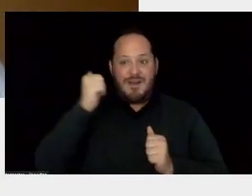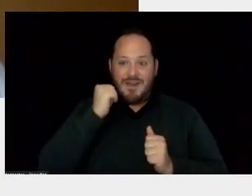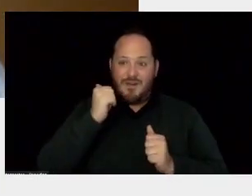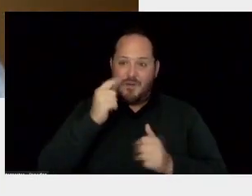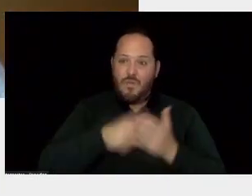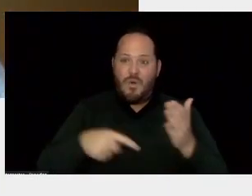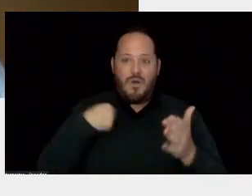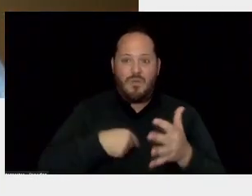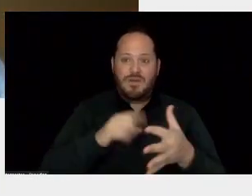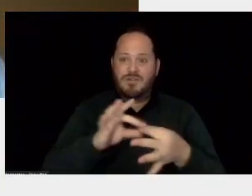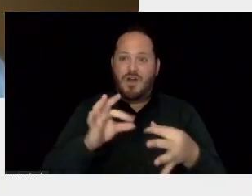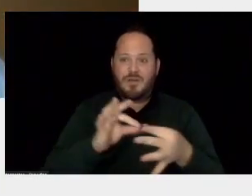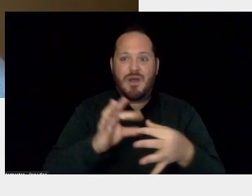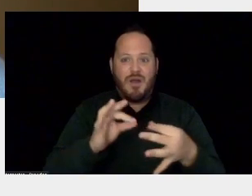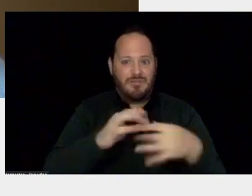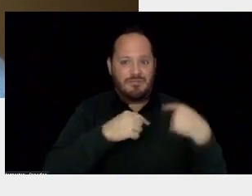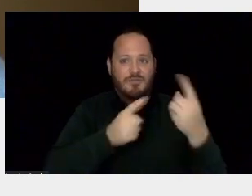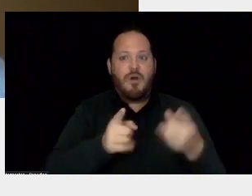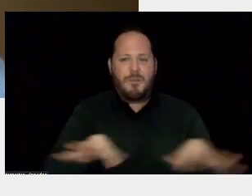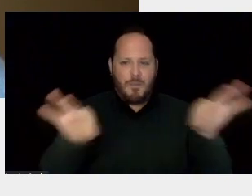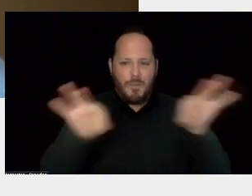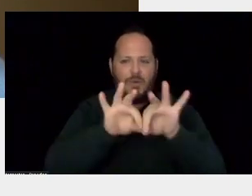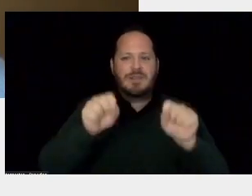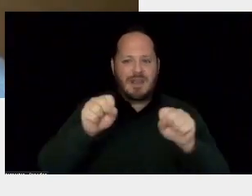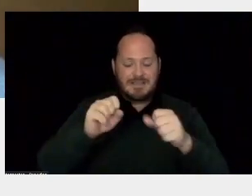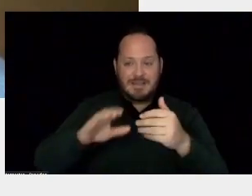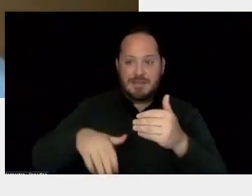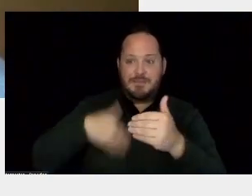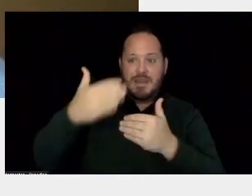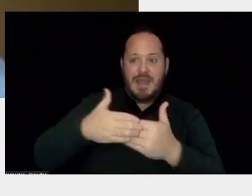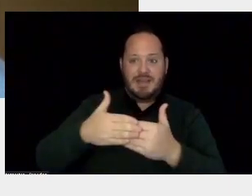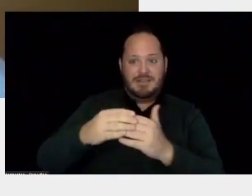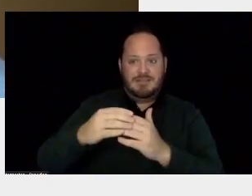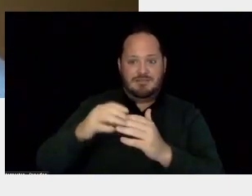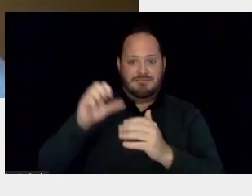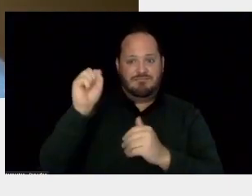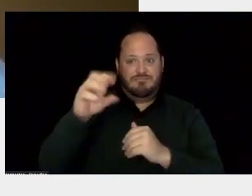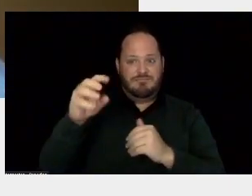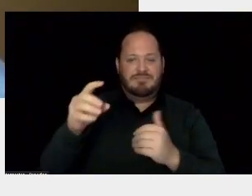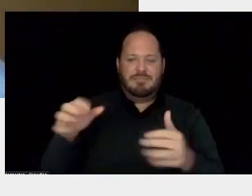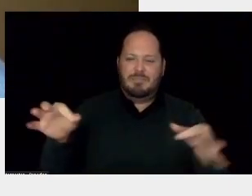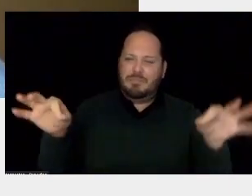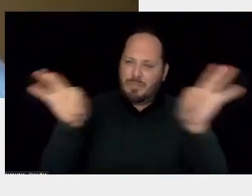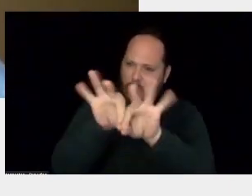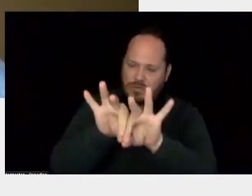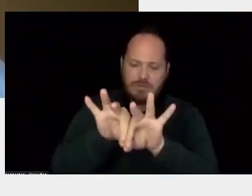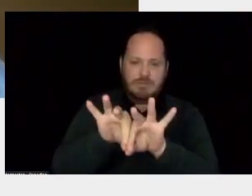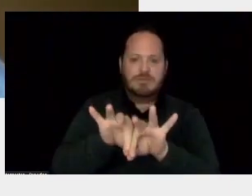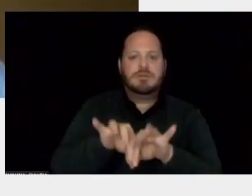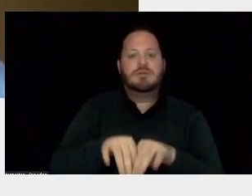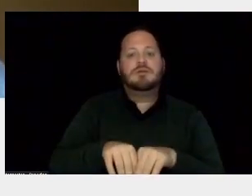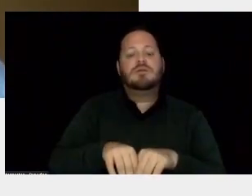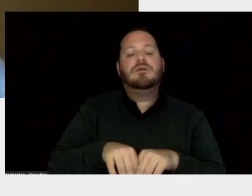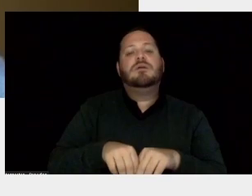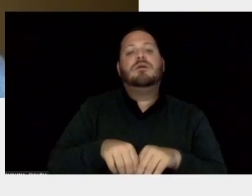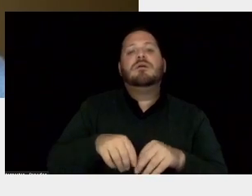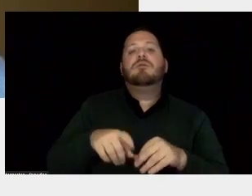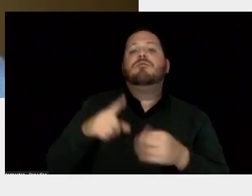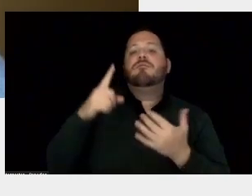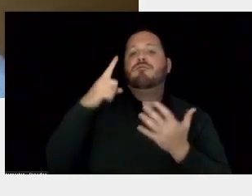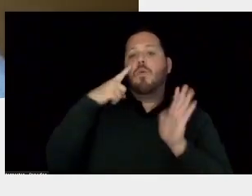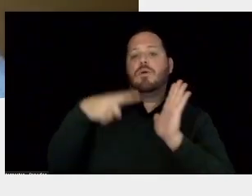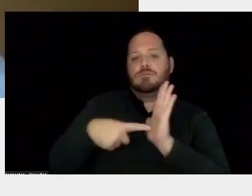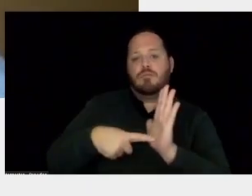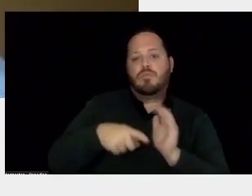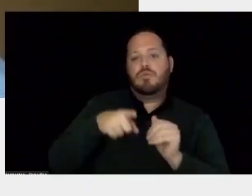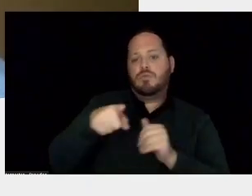is very, very important. If you call and find out your client is sick or a client's household member is sick, we,